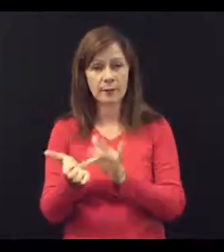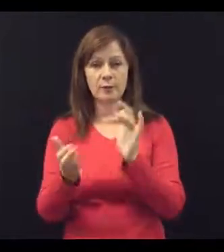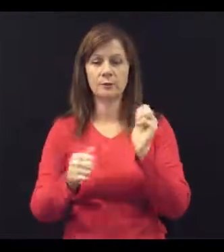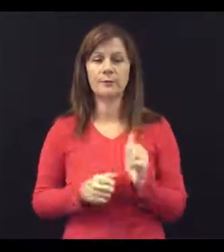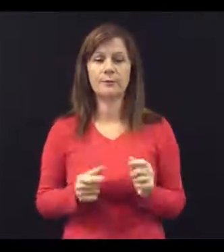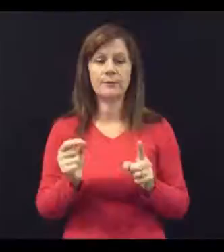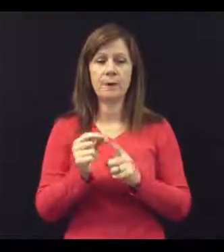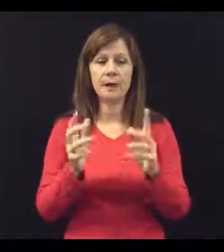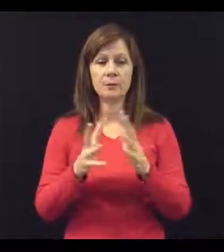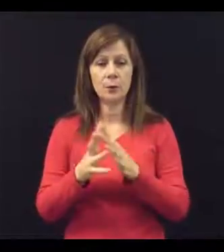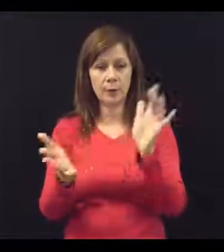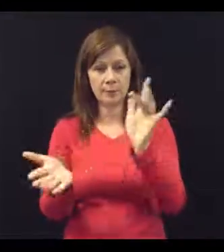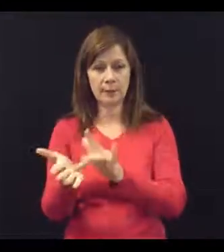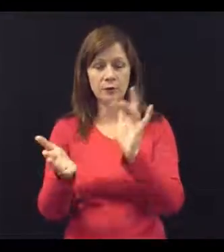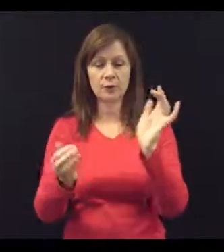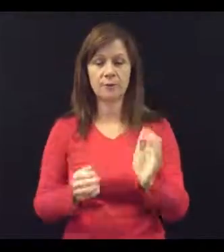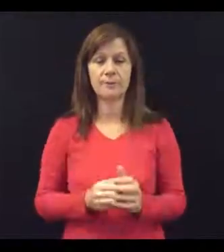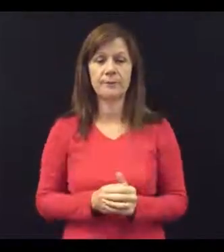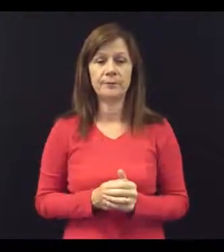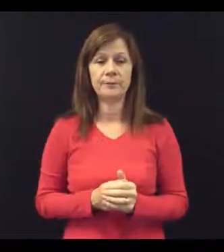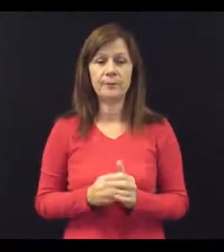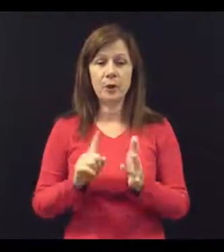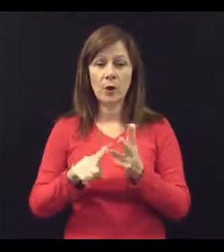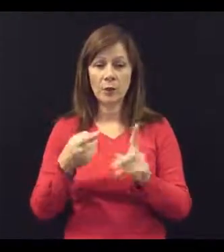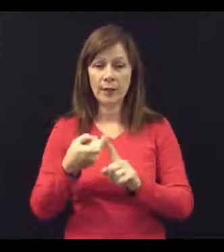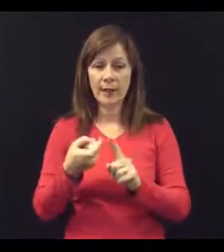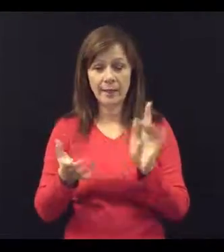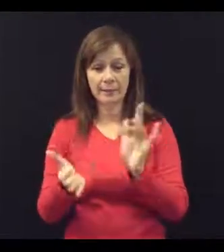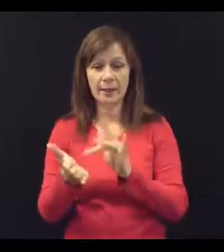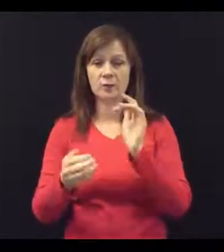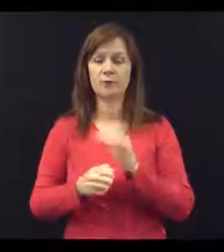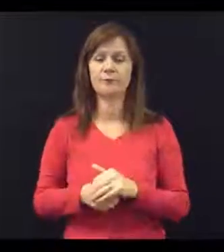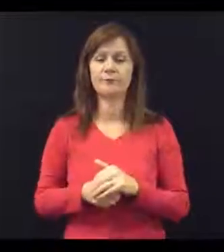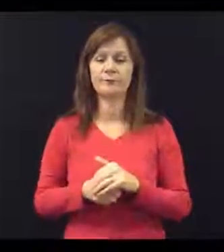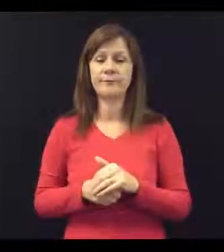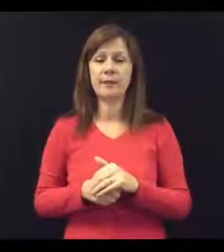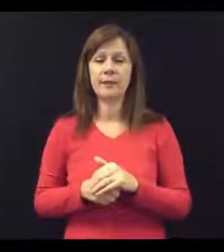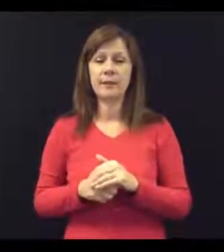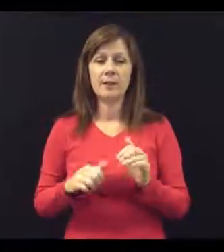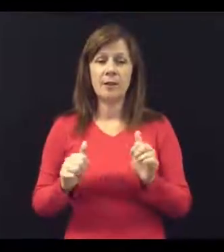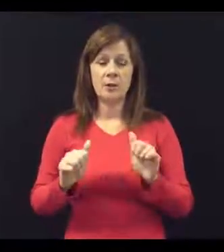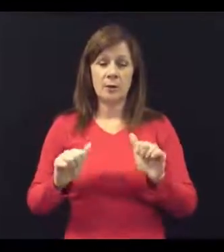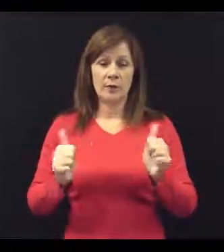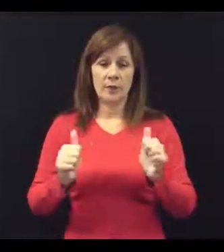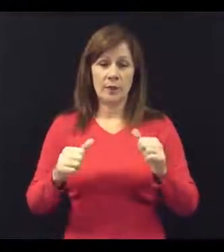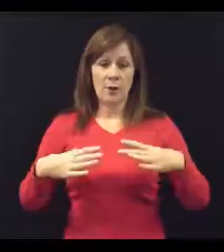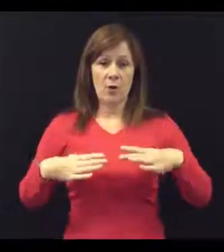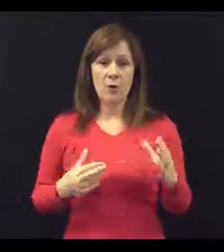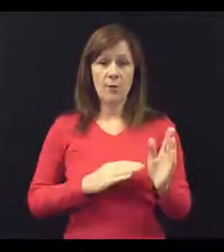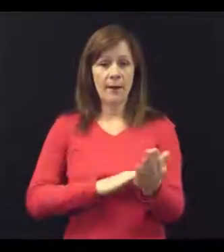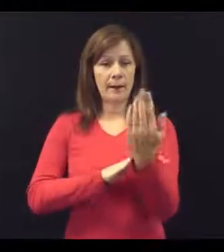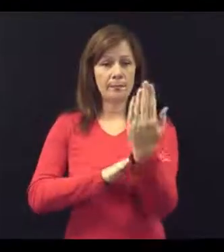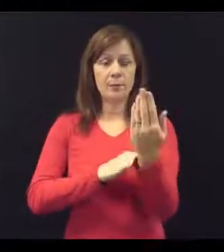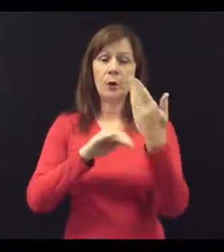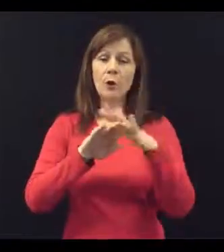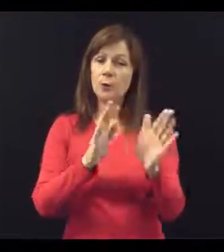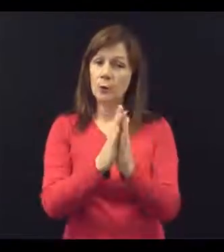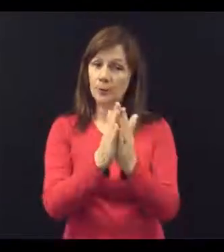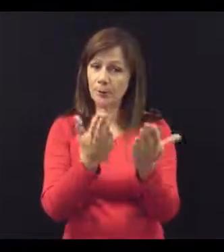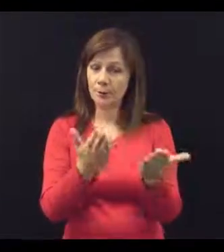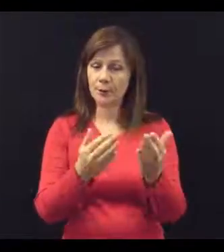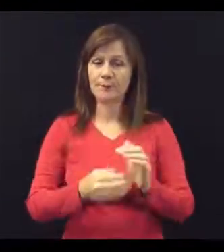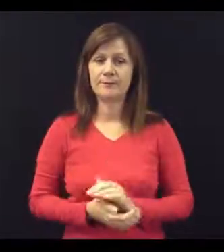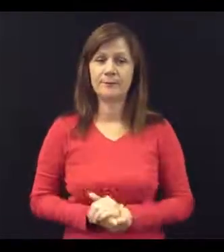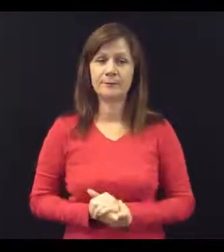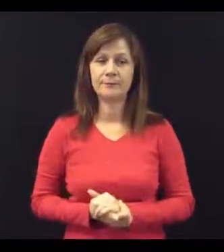Book, then enter your password. When you tap the OK button, you'll be returned to your library with a new book on your